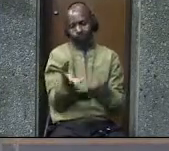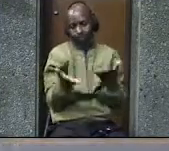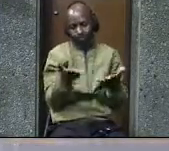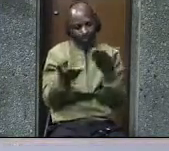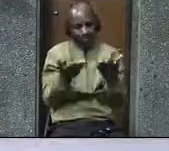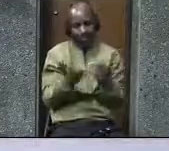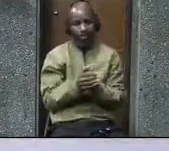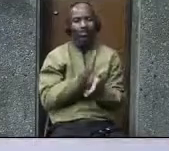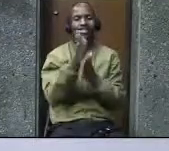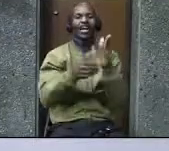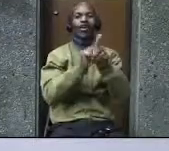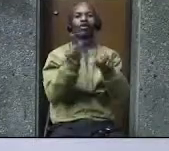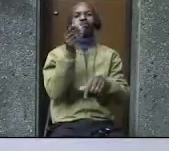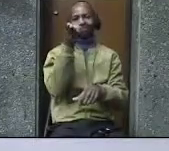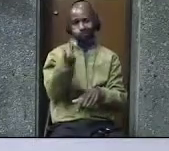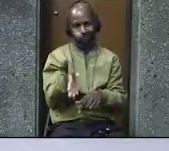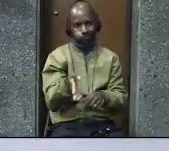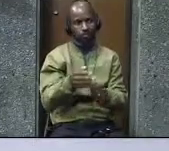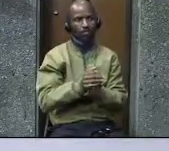maybe le sign language.